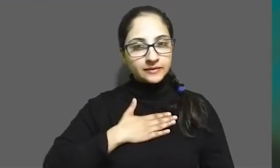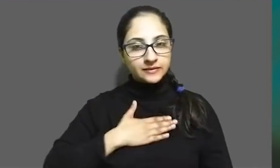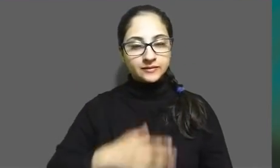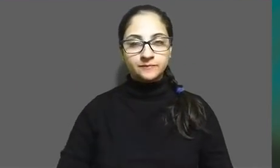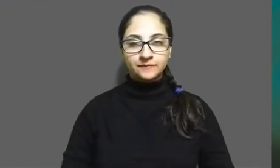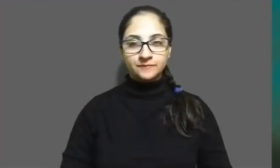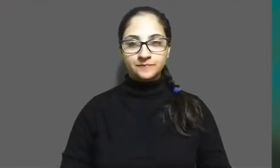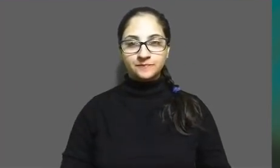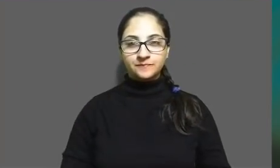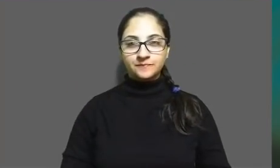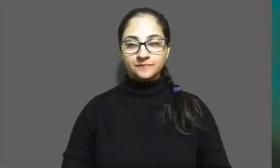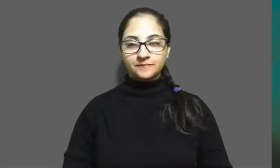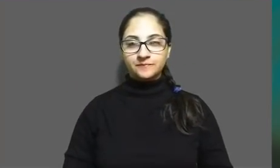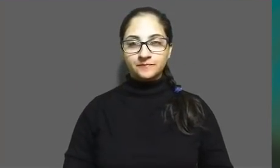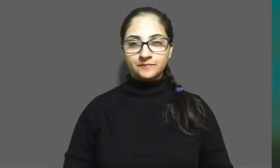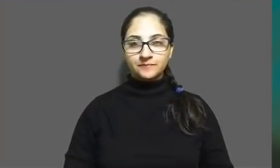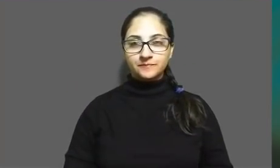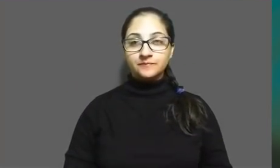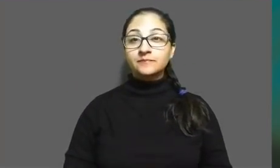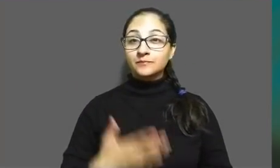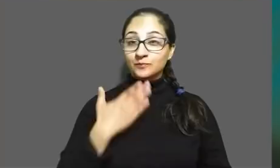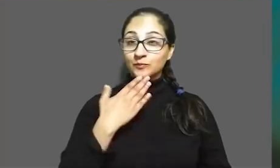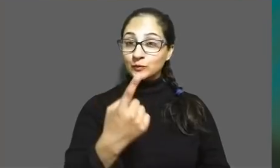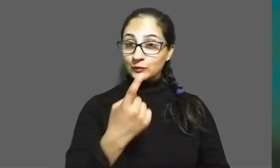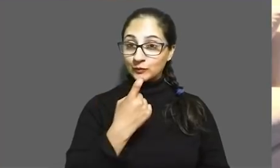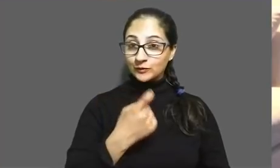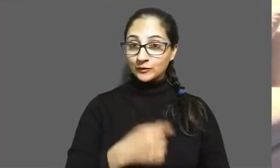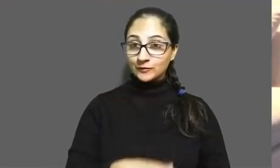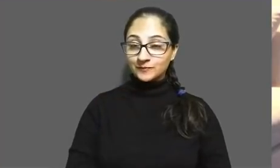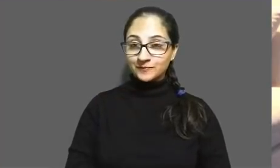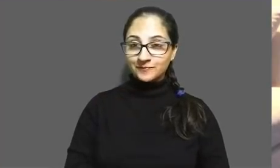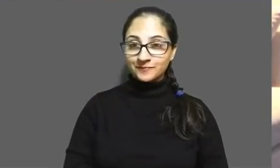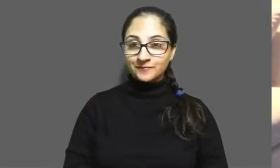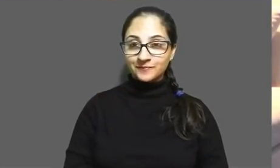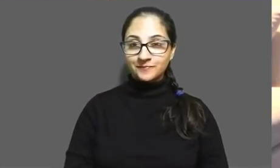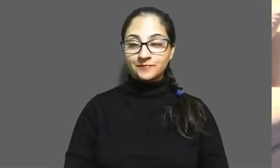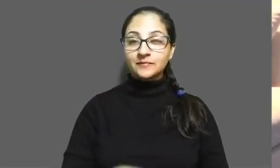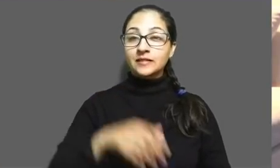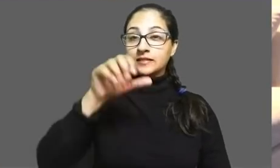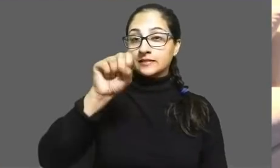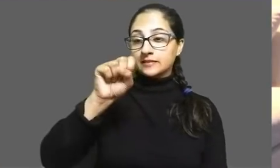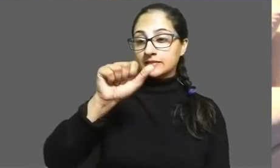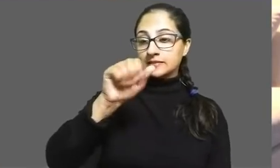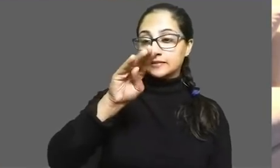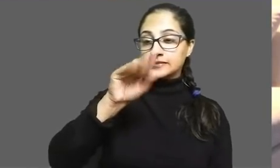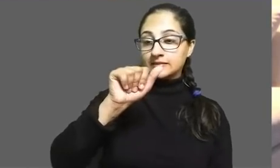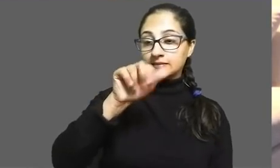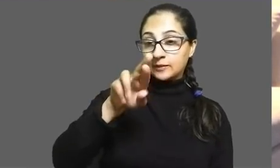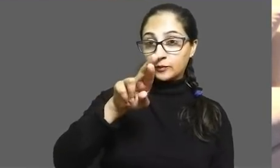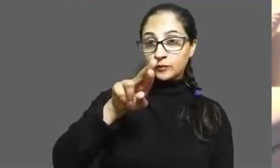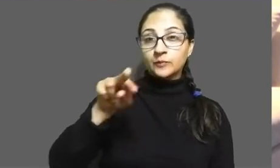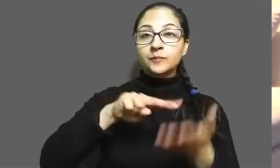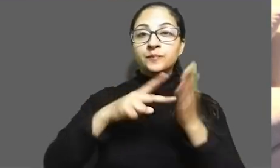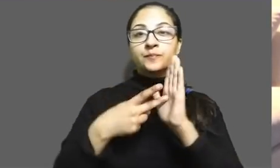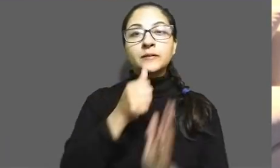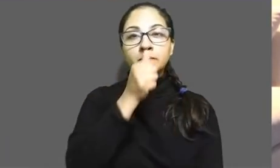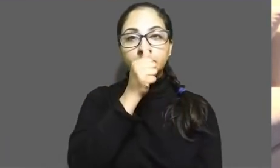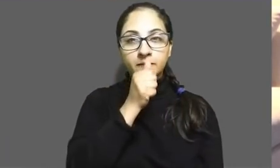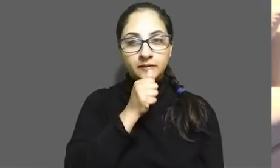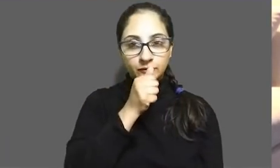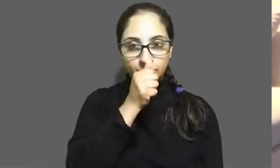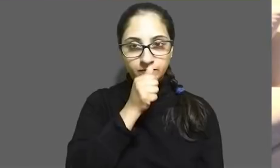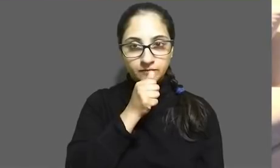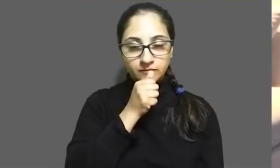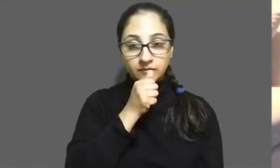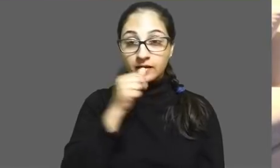elaborate more on the notion of sabr. Thank you for asking this question. It's a question